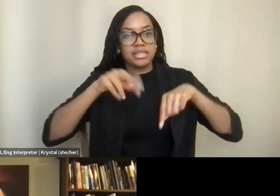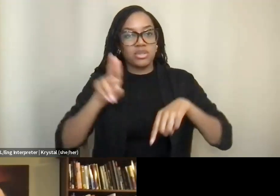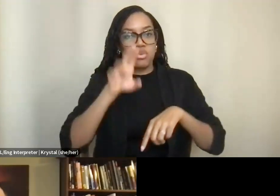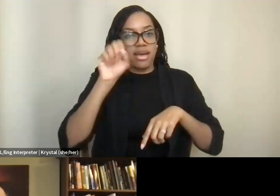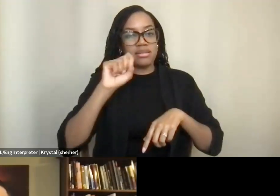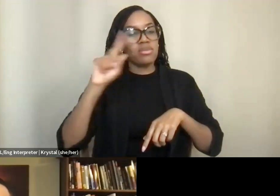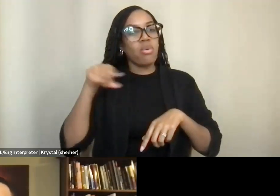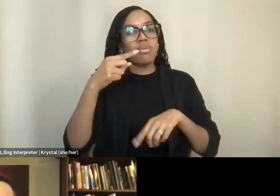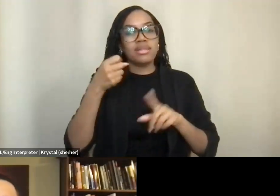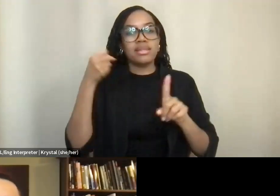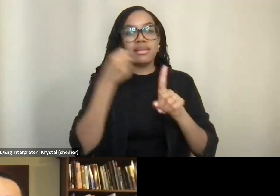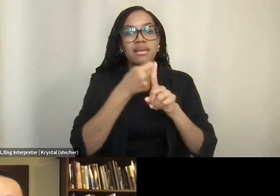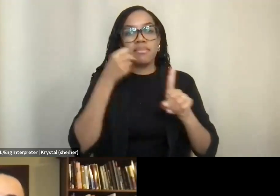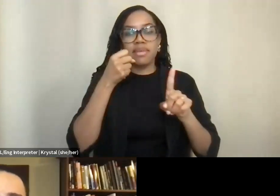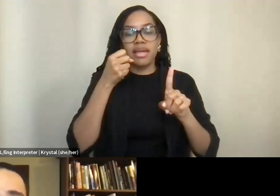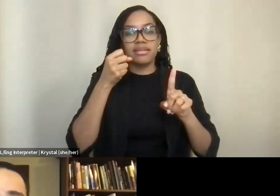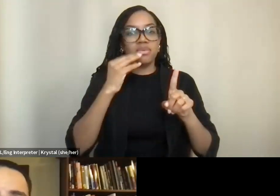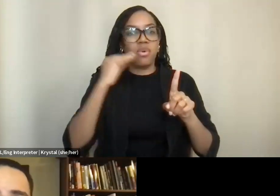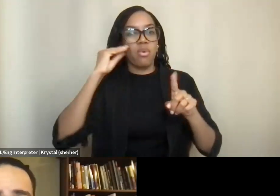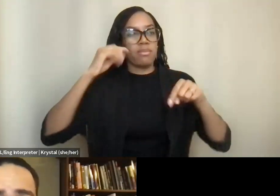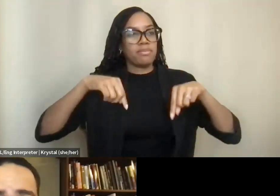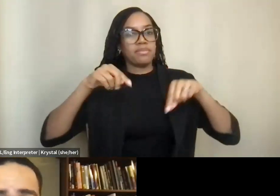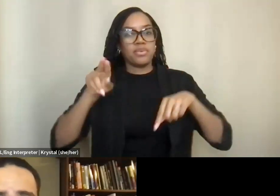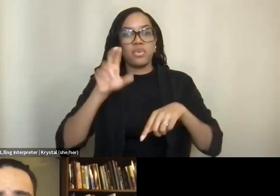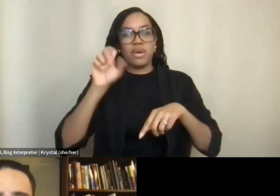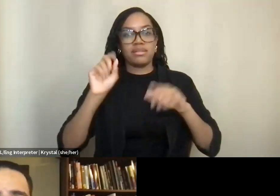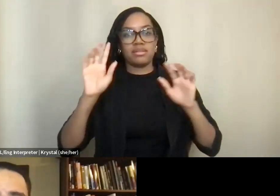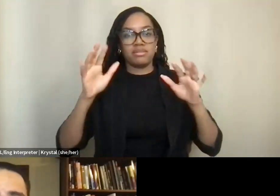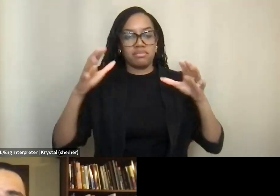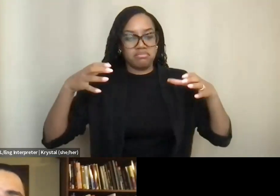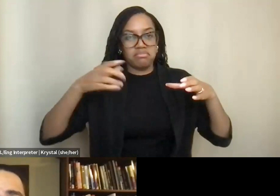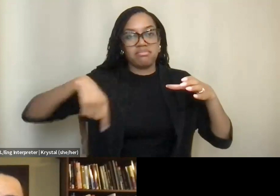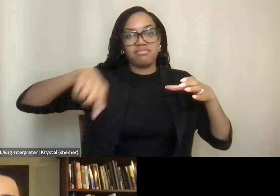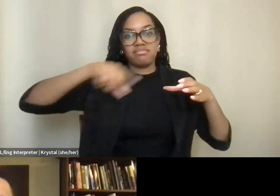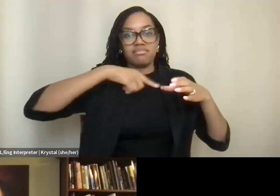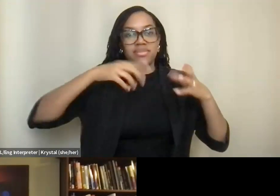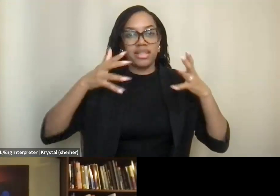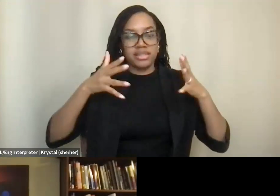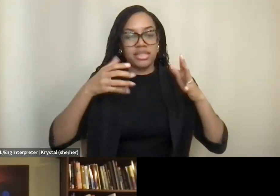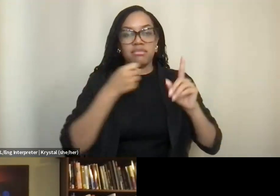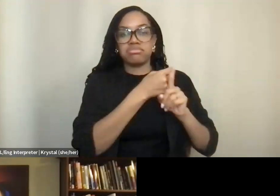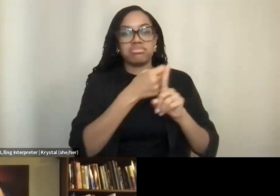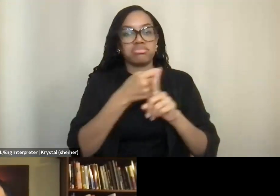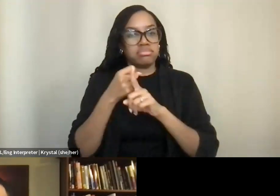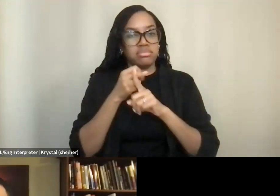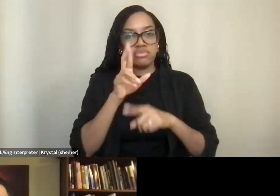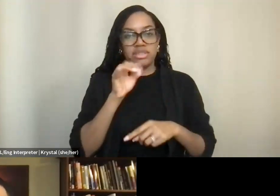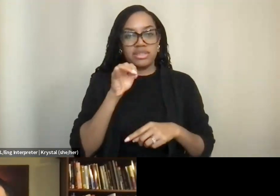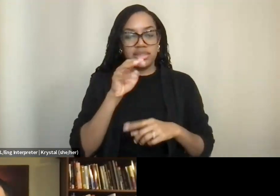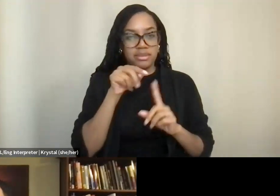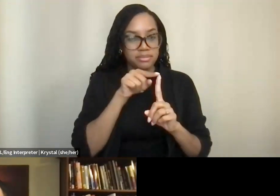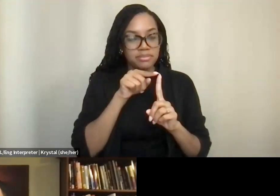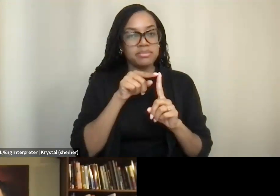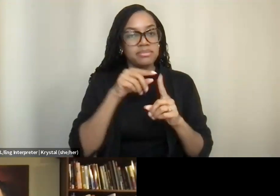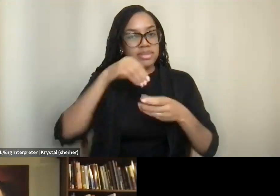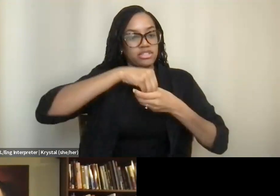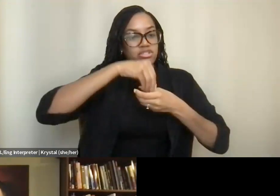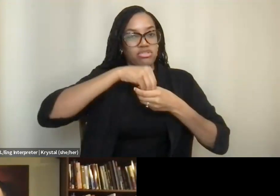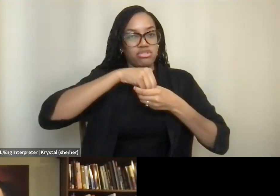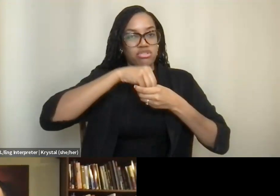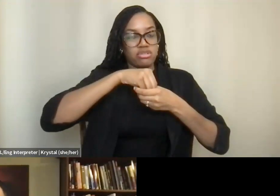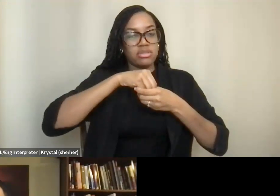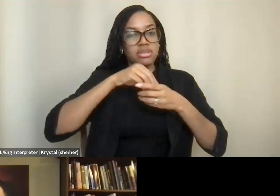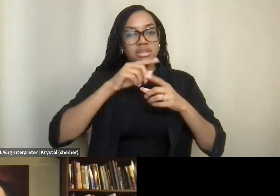only affects institutions with purview and power over the United States internally. But of course,